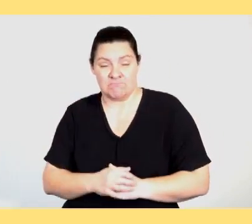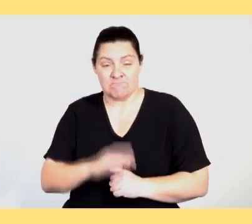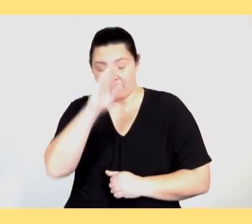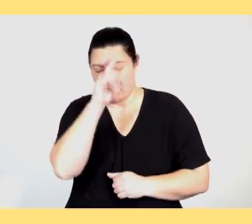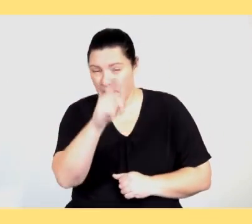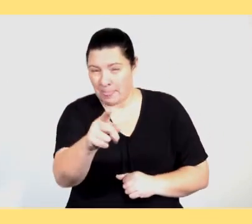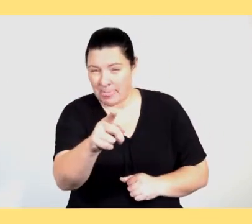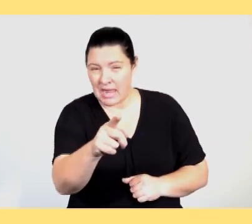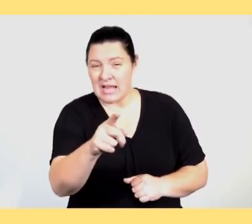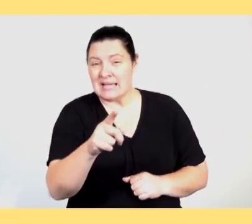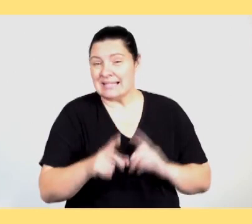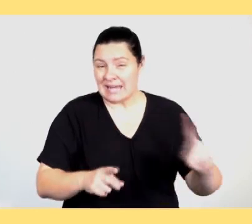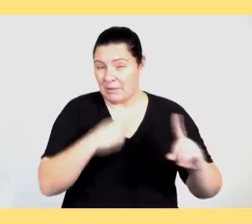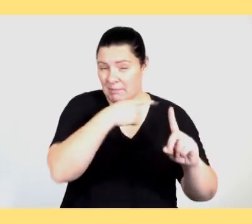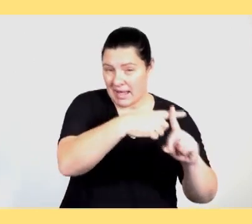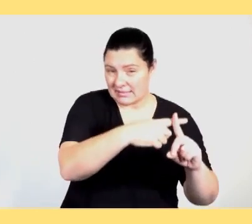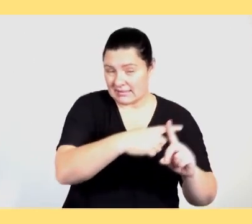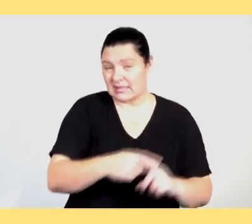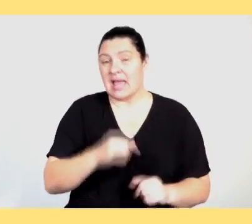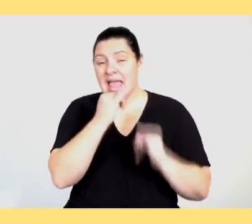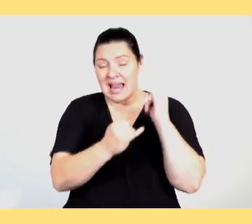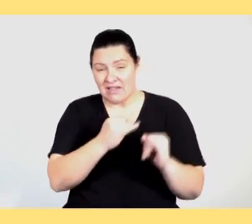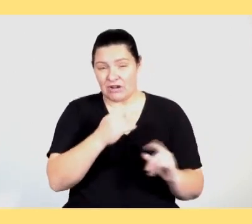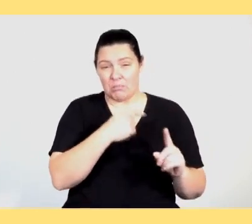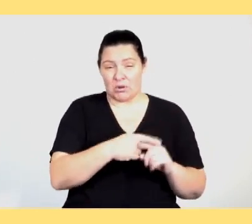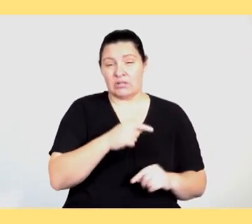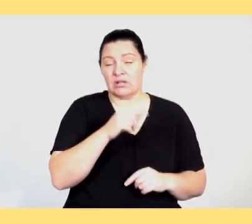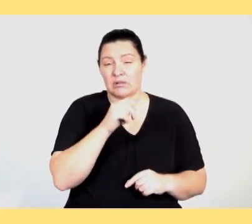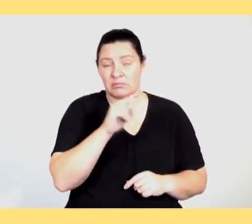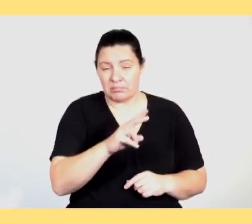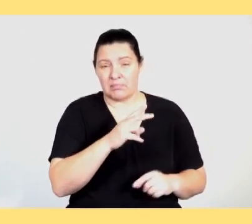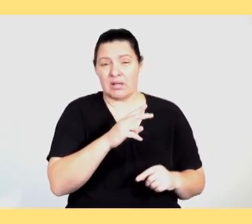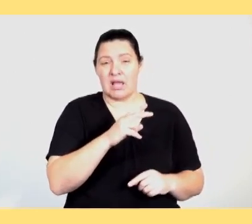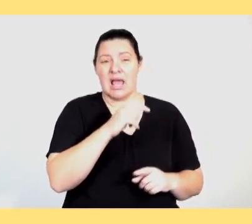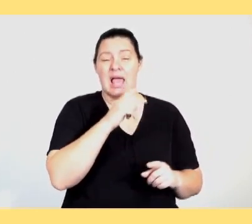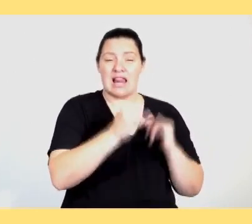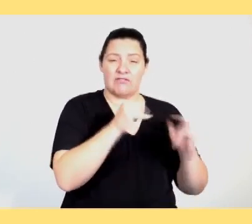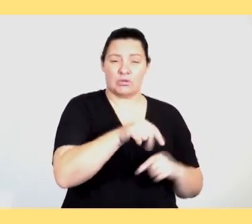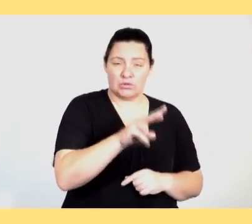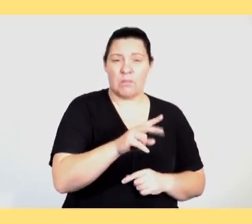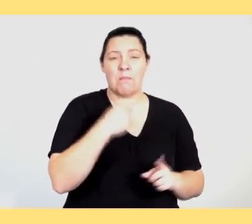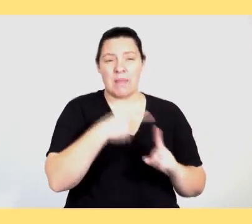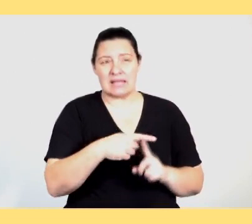7,500. Remember, debit is plus. 11.2 plus 7.5 gives you